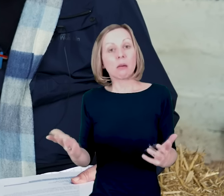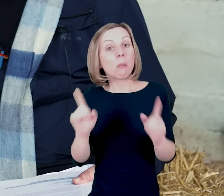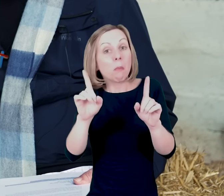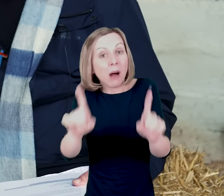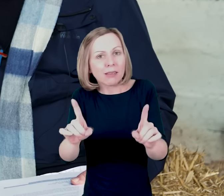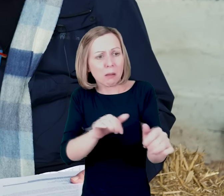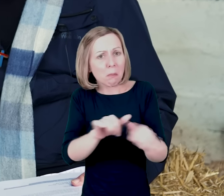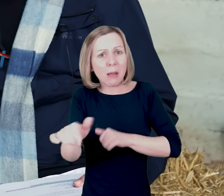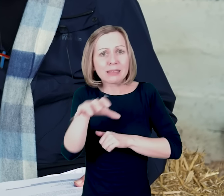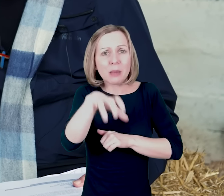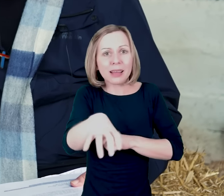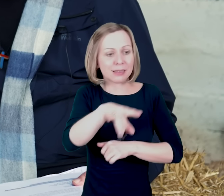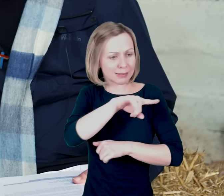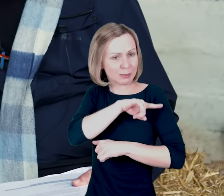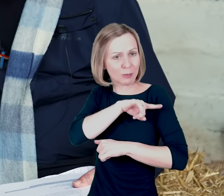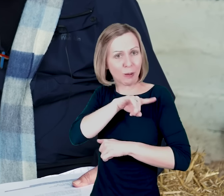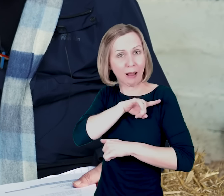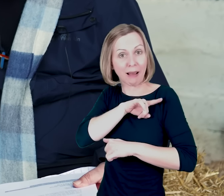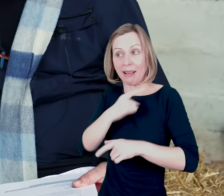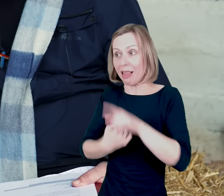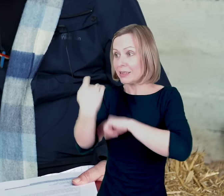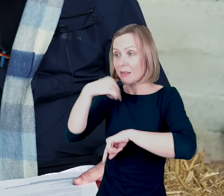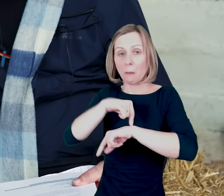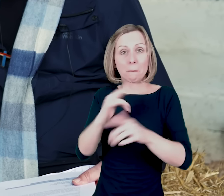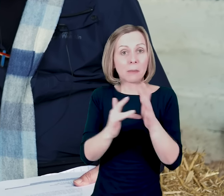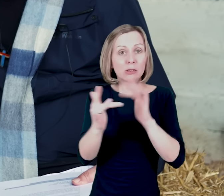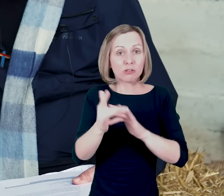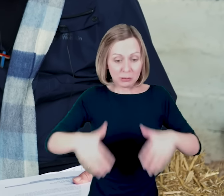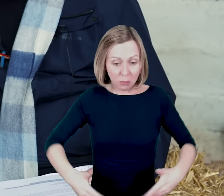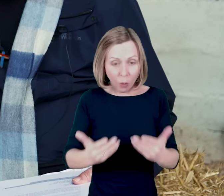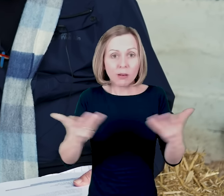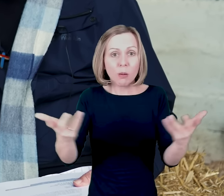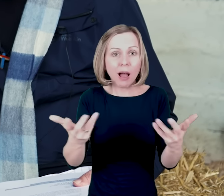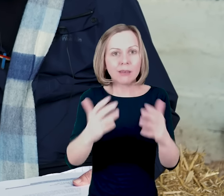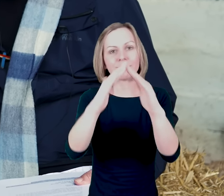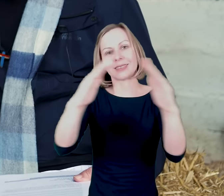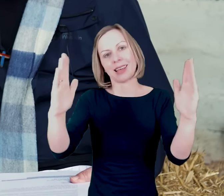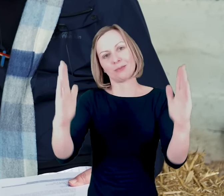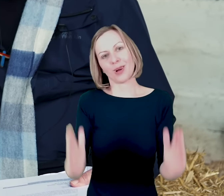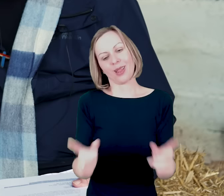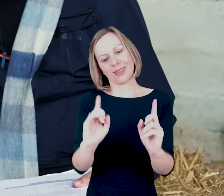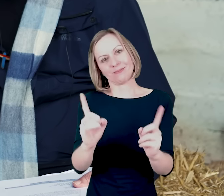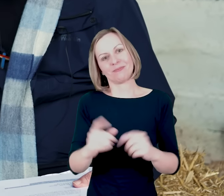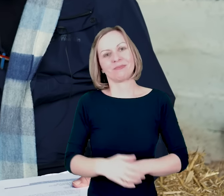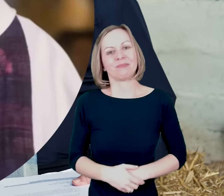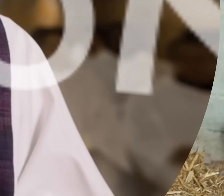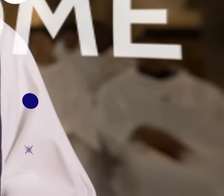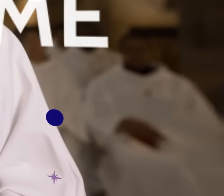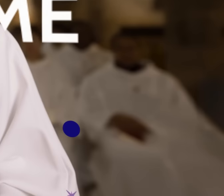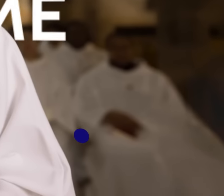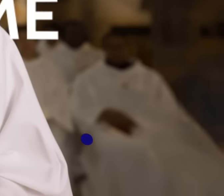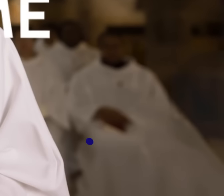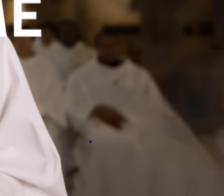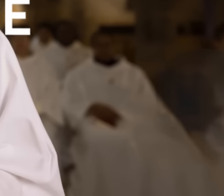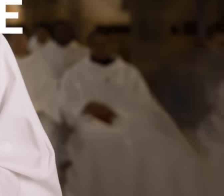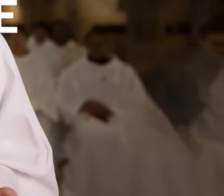what better place could you be than a stable? Because this is where it all began, in a stable. With God,